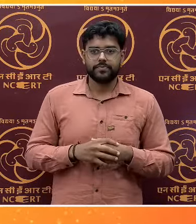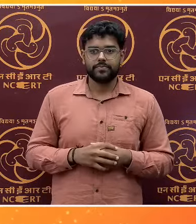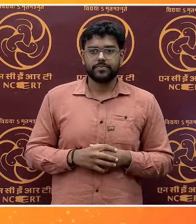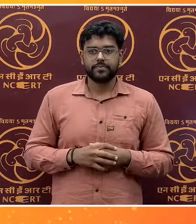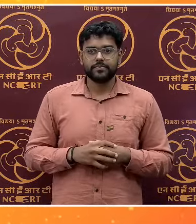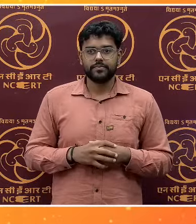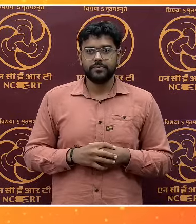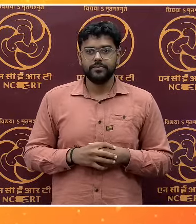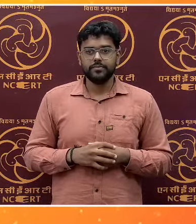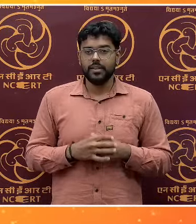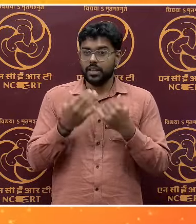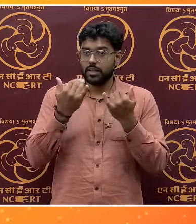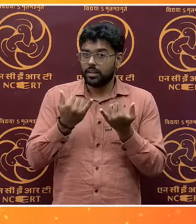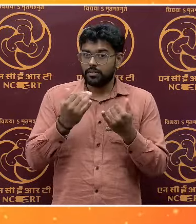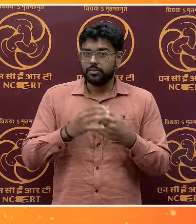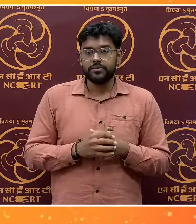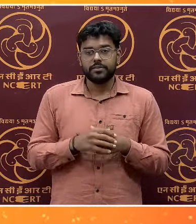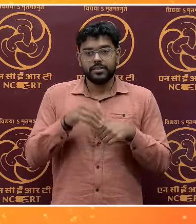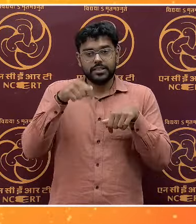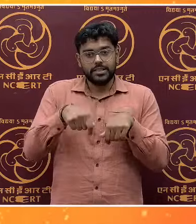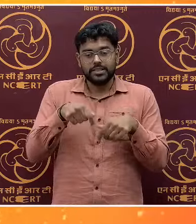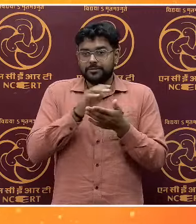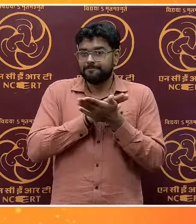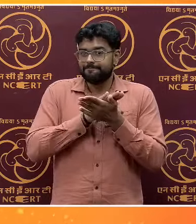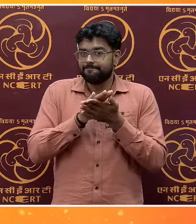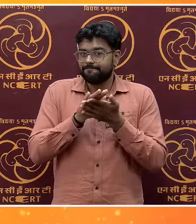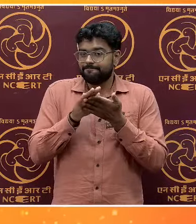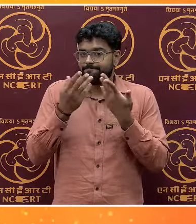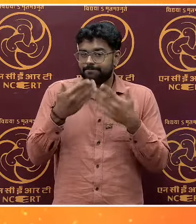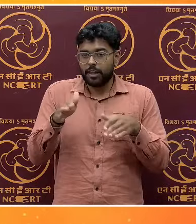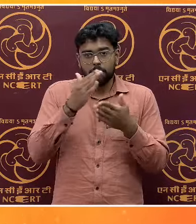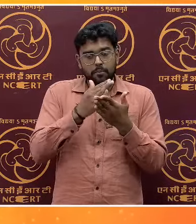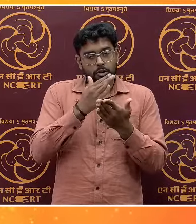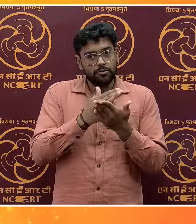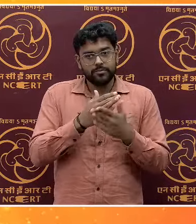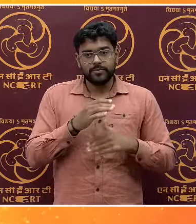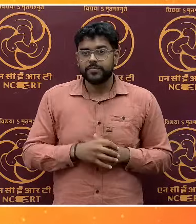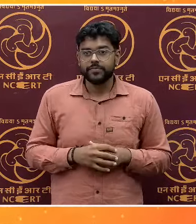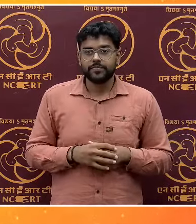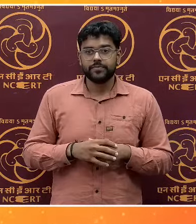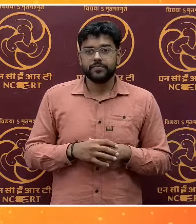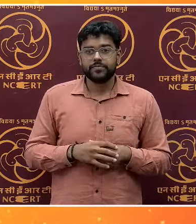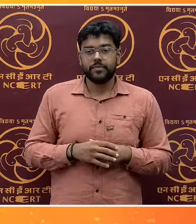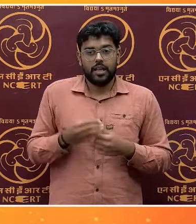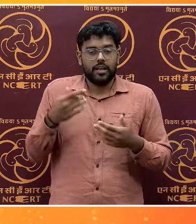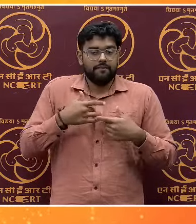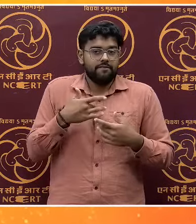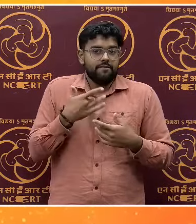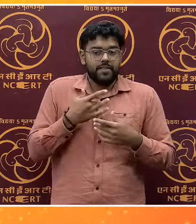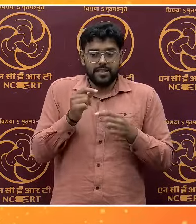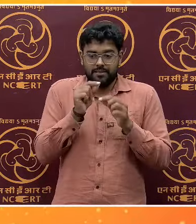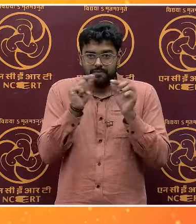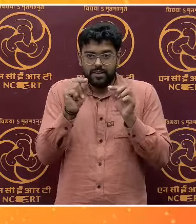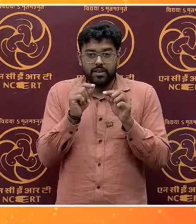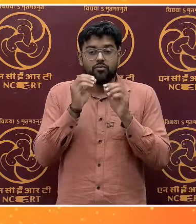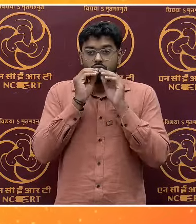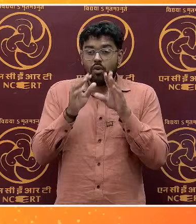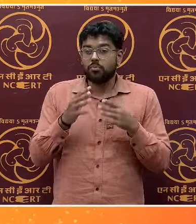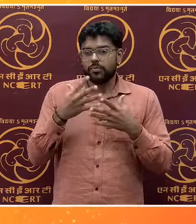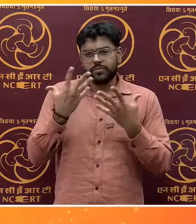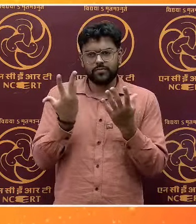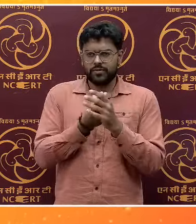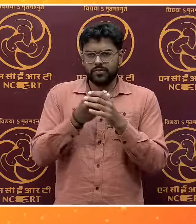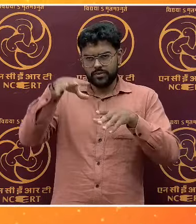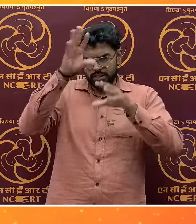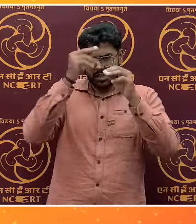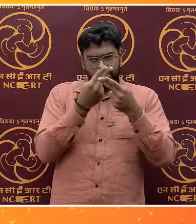dth.class8@ciet.nic.in. Well, with this, it's time for me to wrap up this session over here. And I think the underlying message, what we have learned after